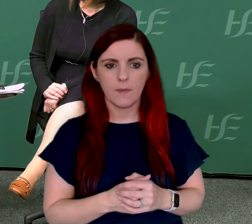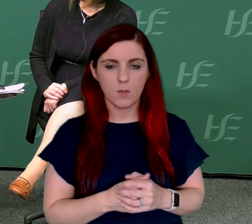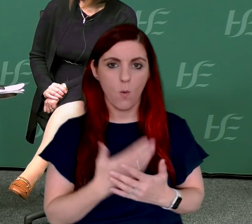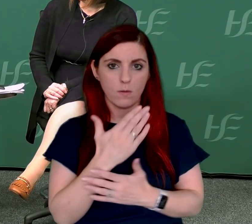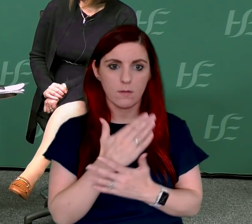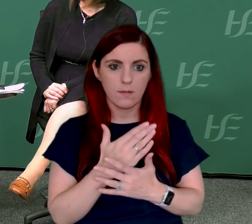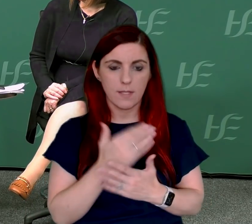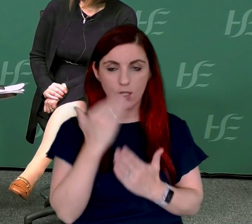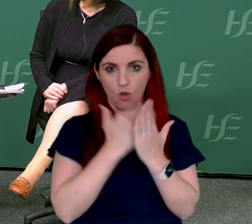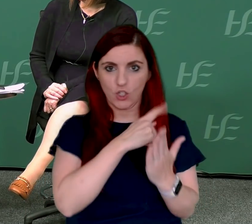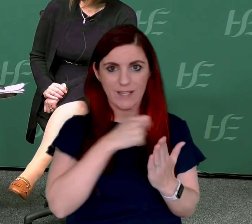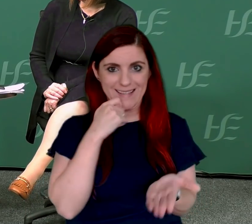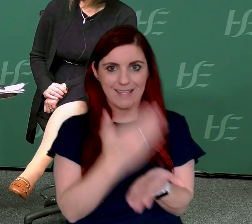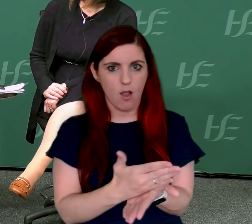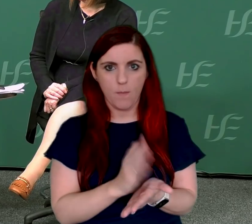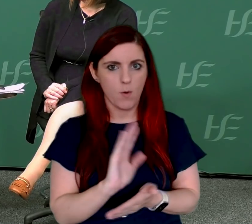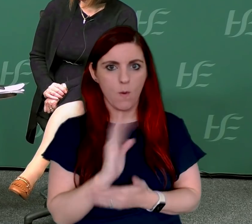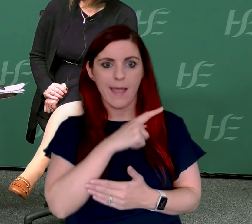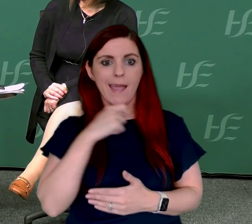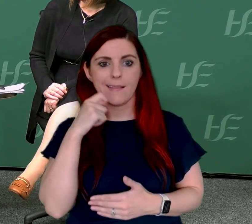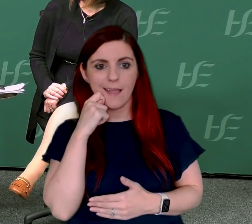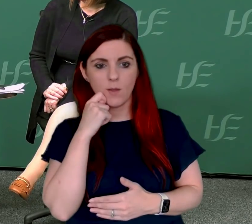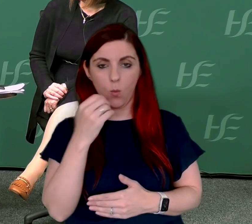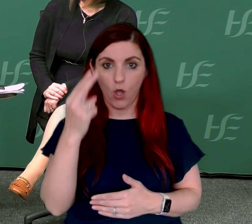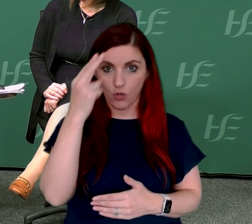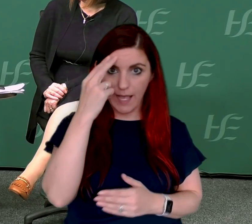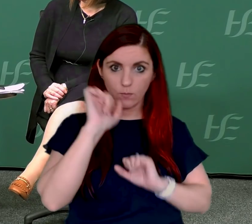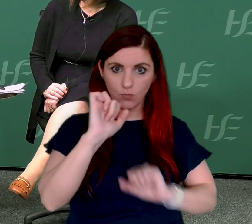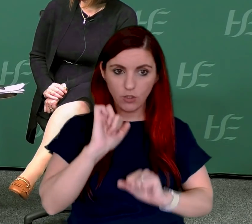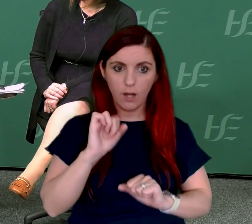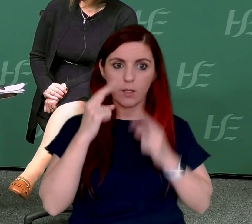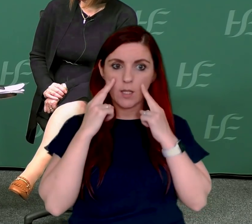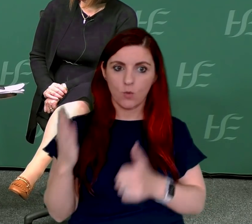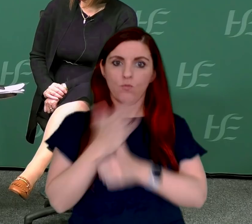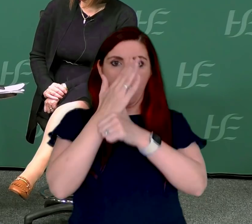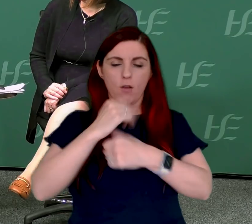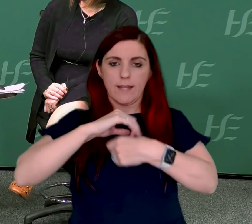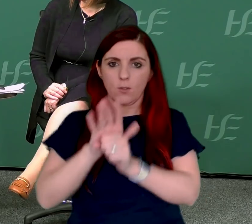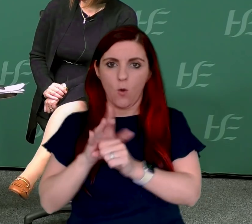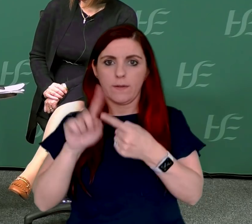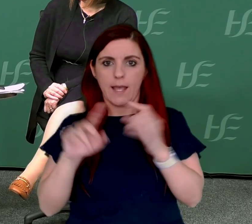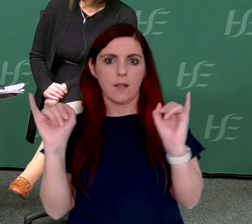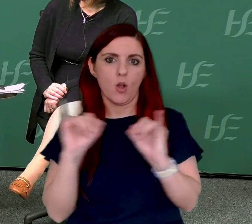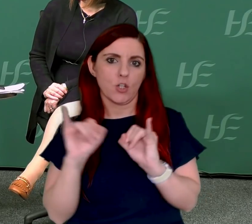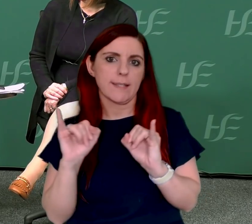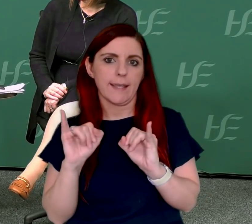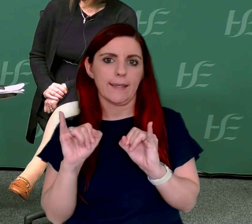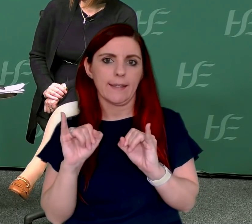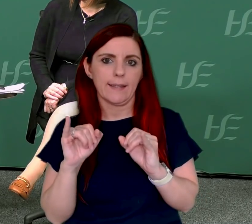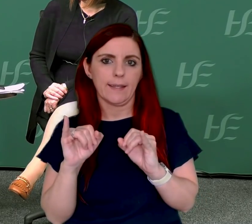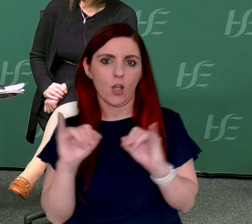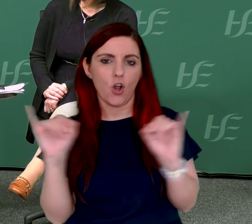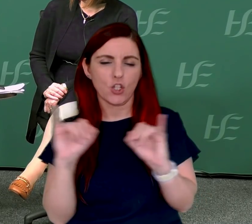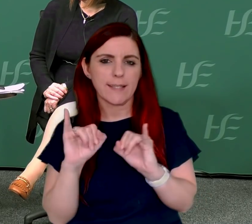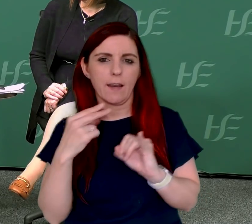instruction says assess the activity that you have going on. We have to prioritise COVID and non-COVID urgent